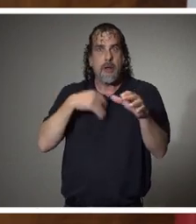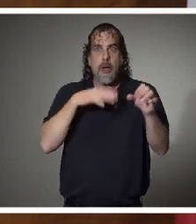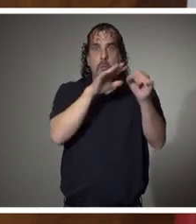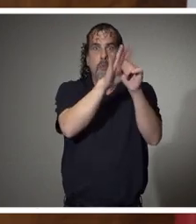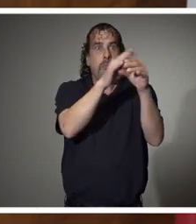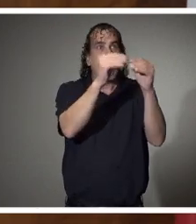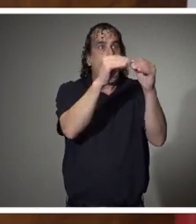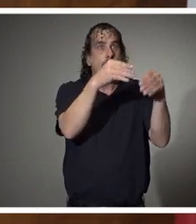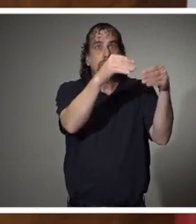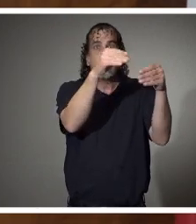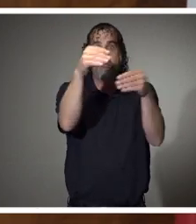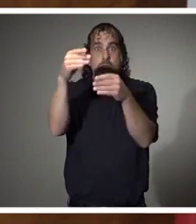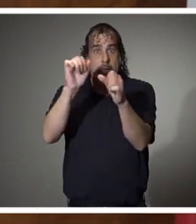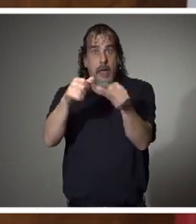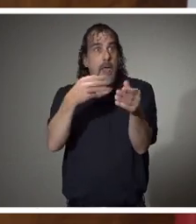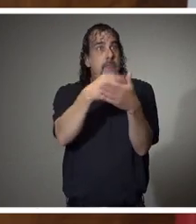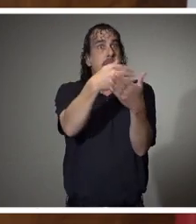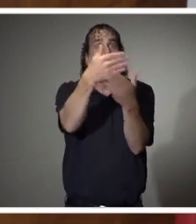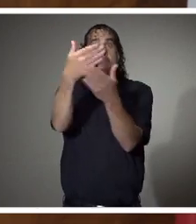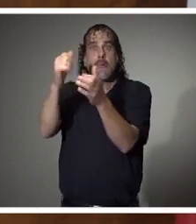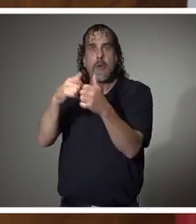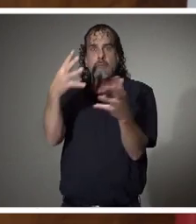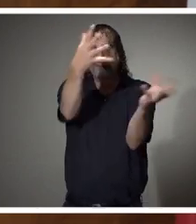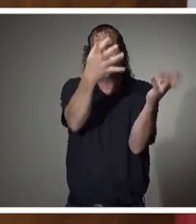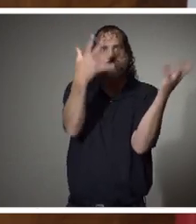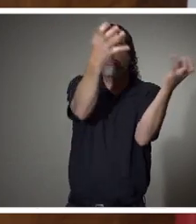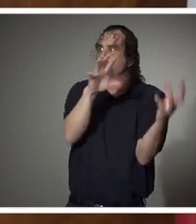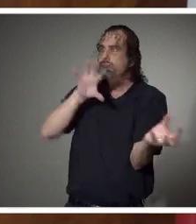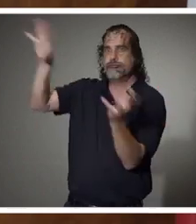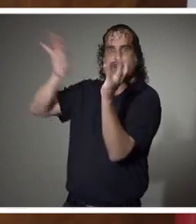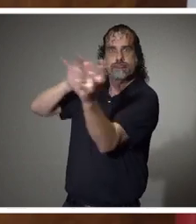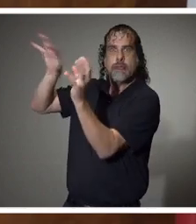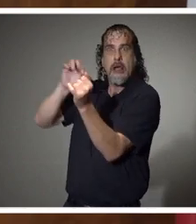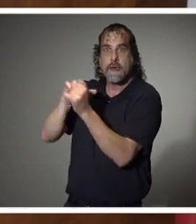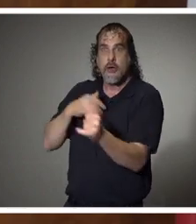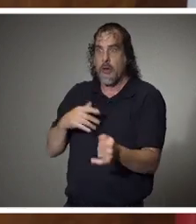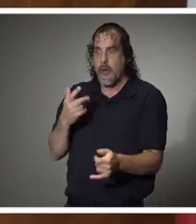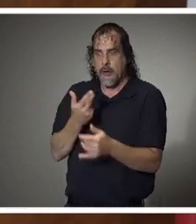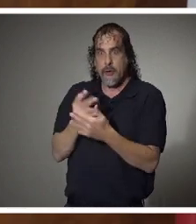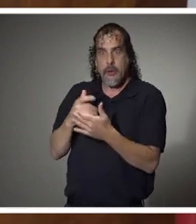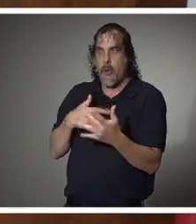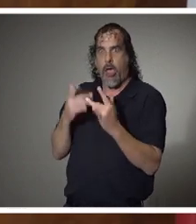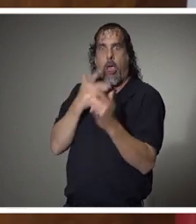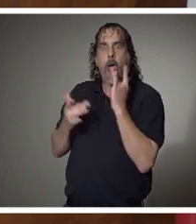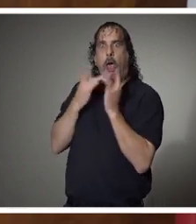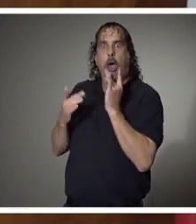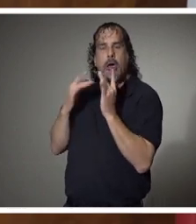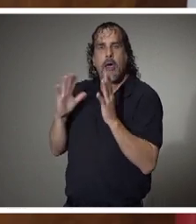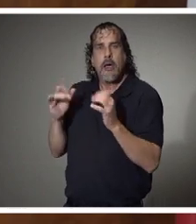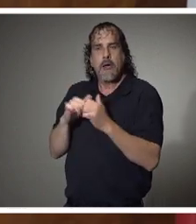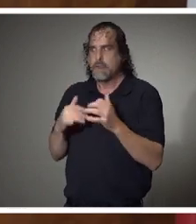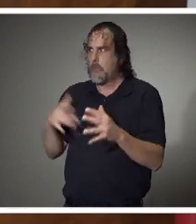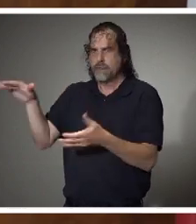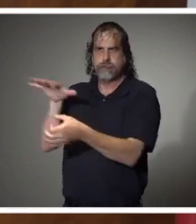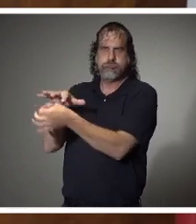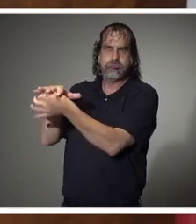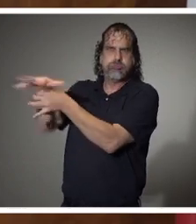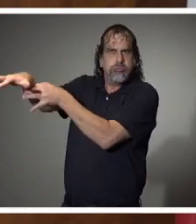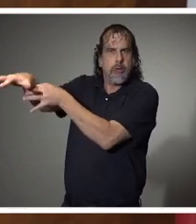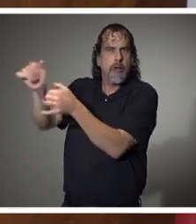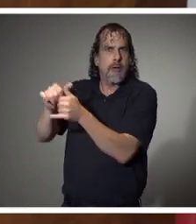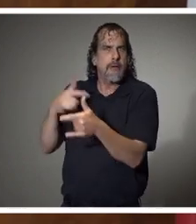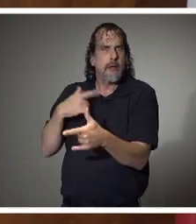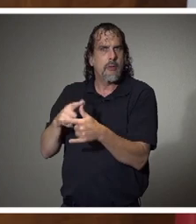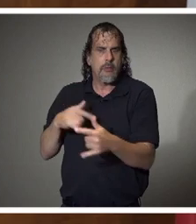so that we are ready, so that we're not scrambling to the extent that we were 4, 5, 6 weeks ago. I'm very proud of our team